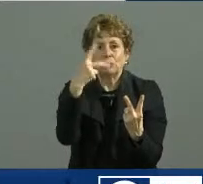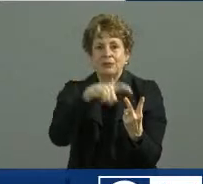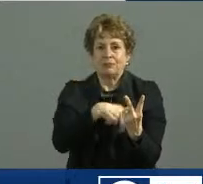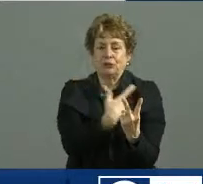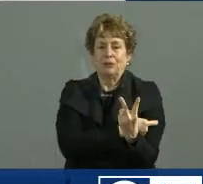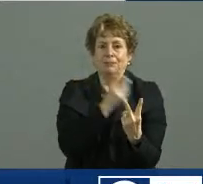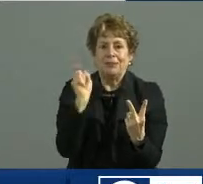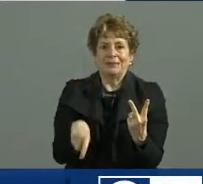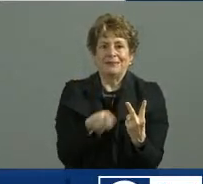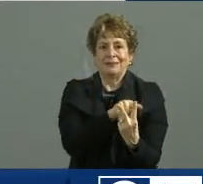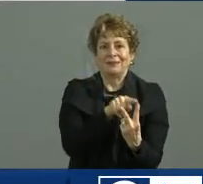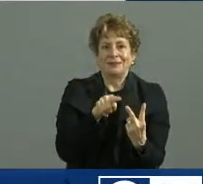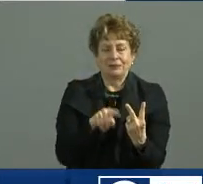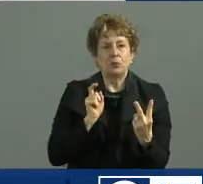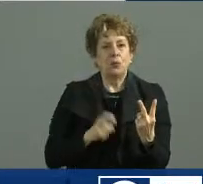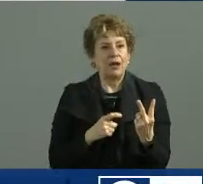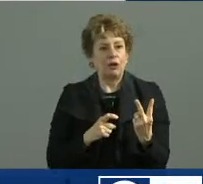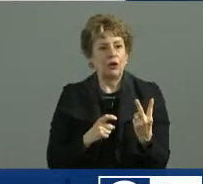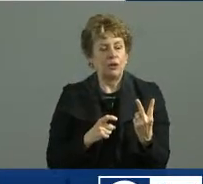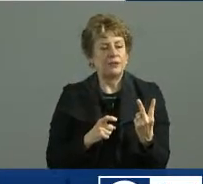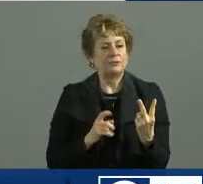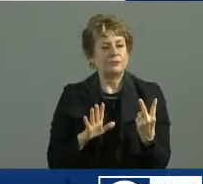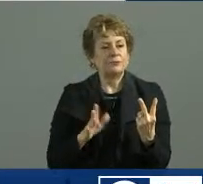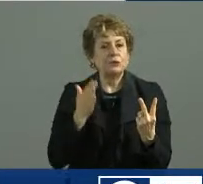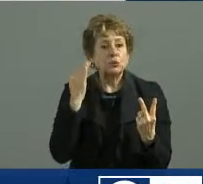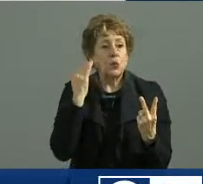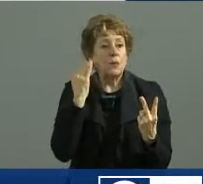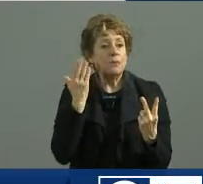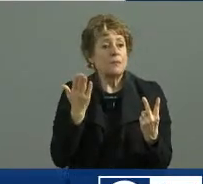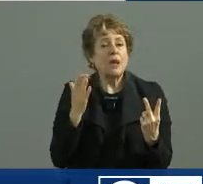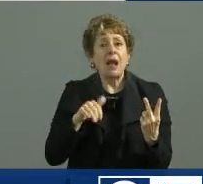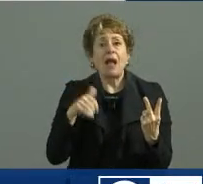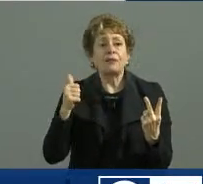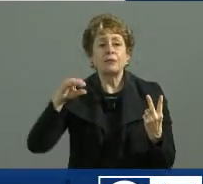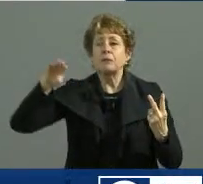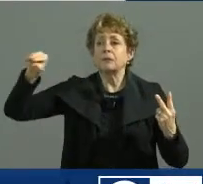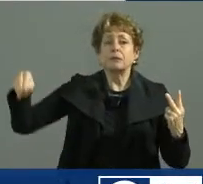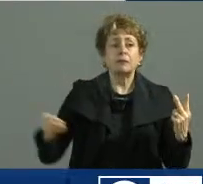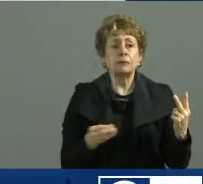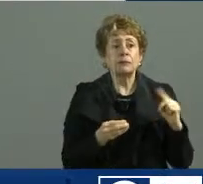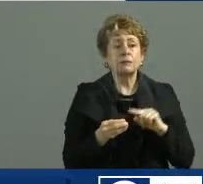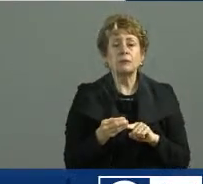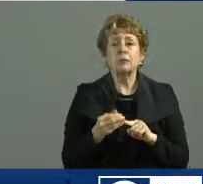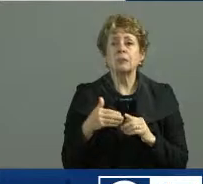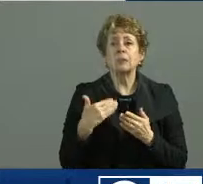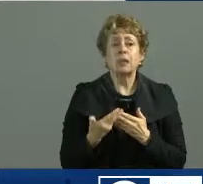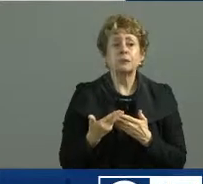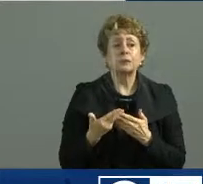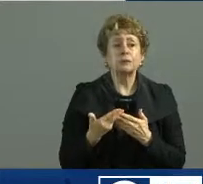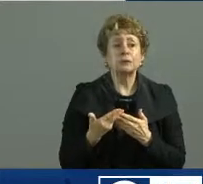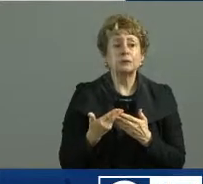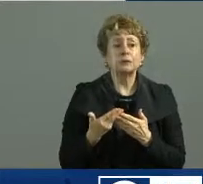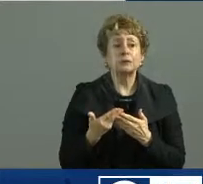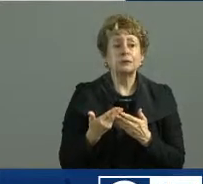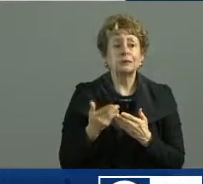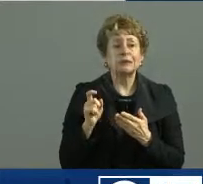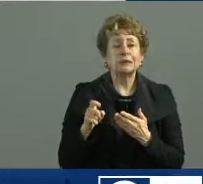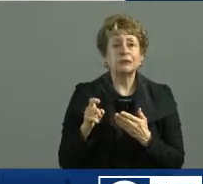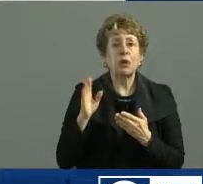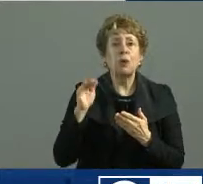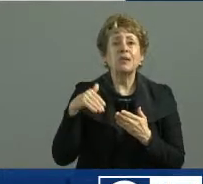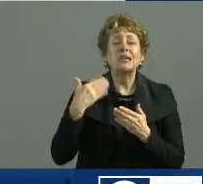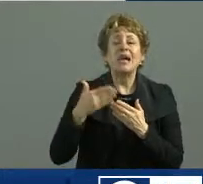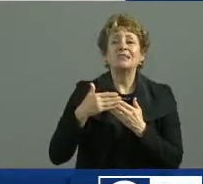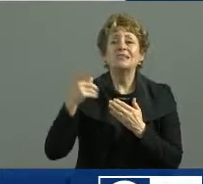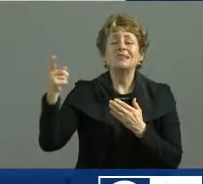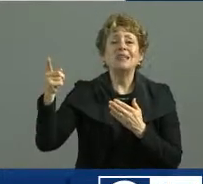a potential 1 dose that may be approved in the coming months. And then that complete series would